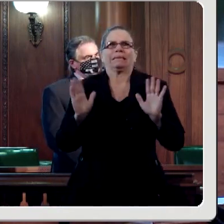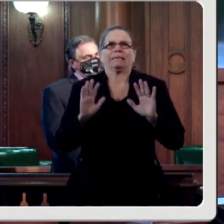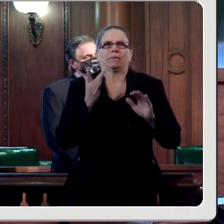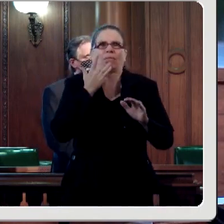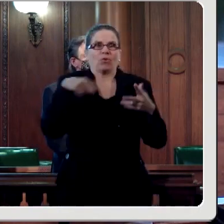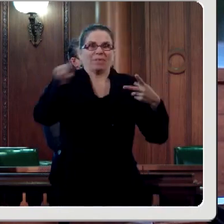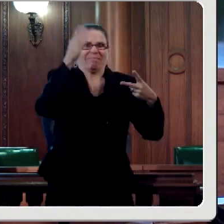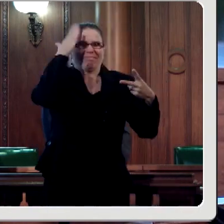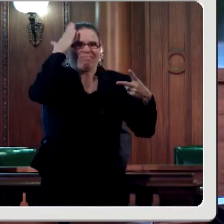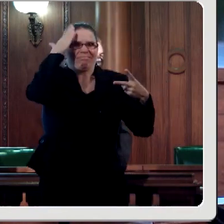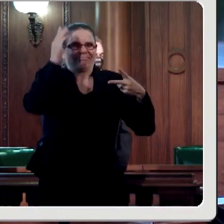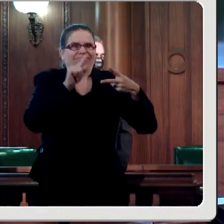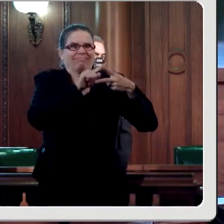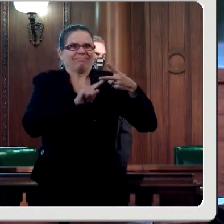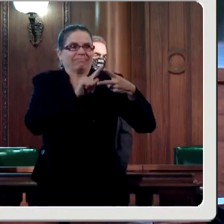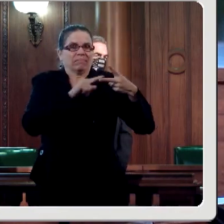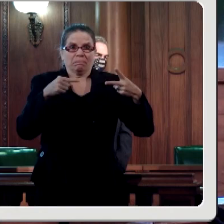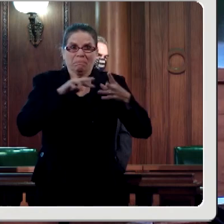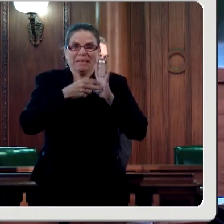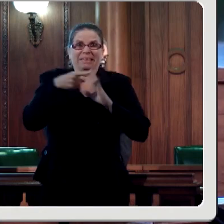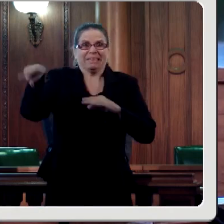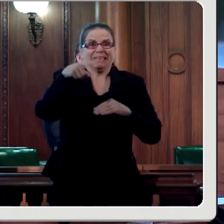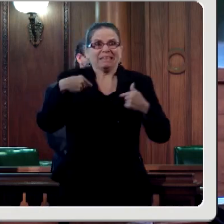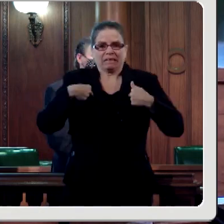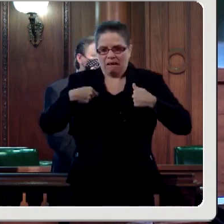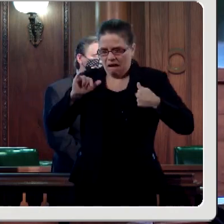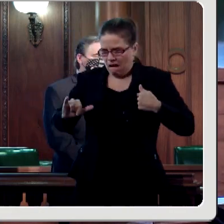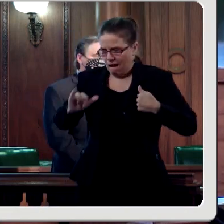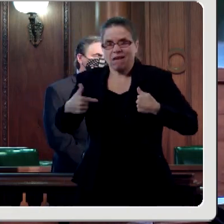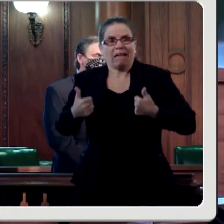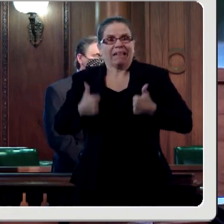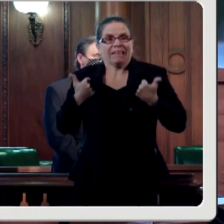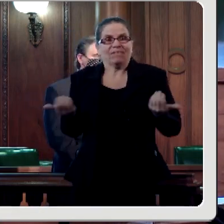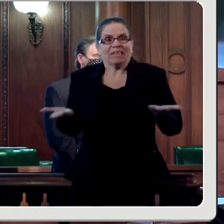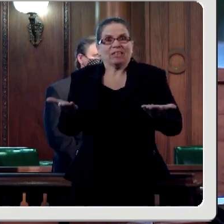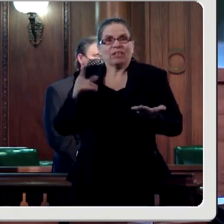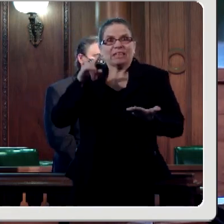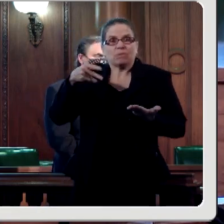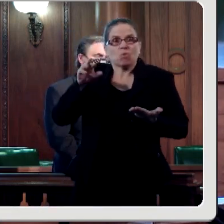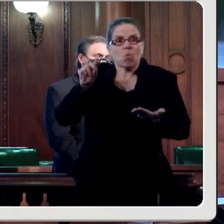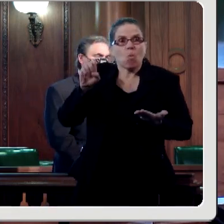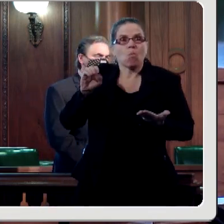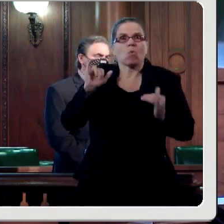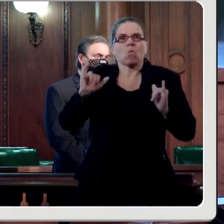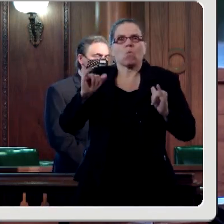yourself in this virus by age and by zip code.